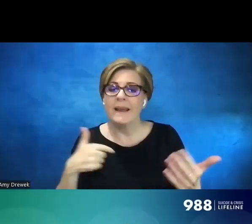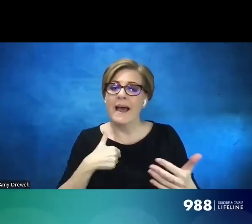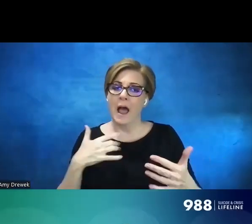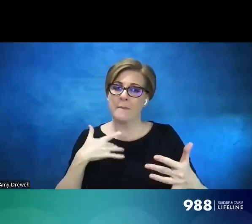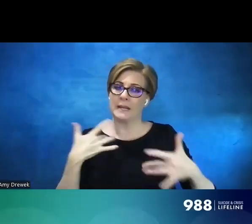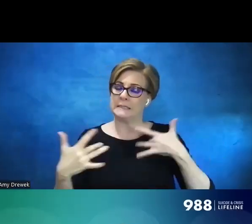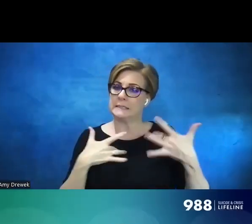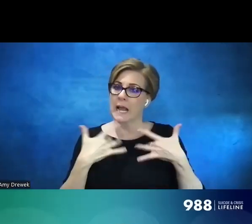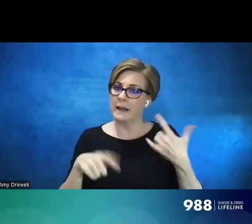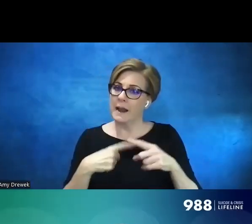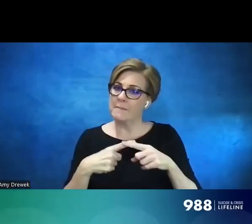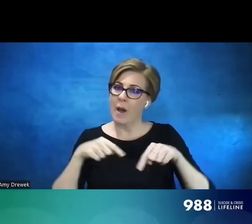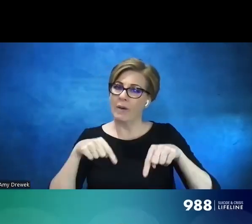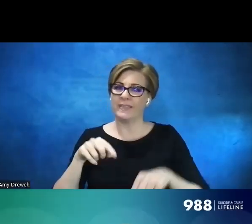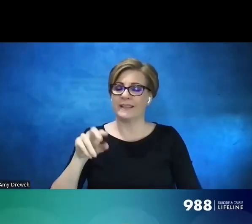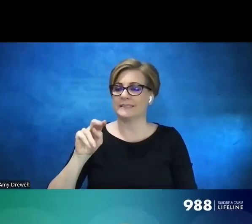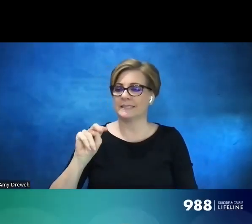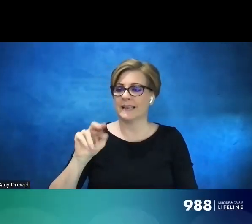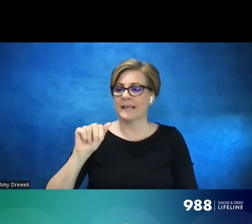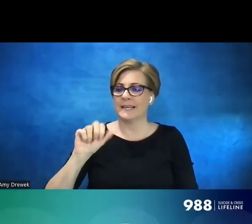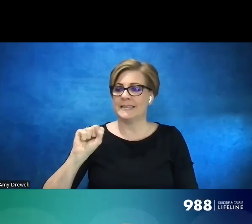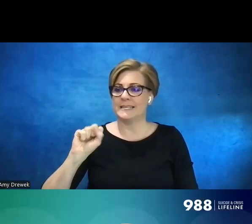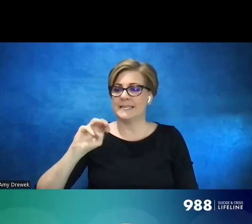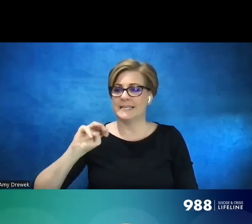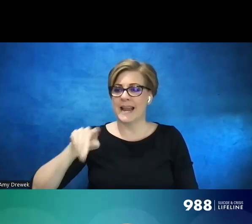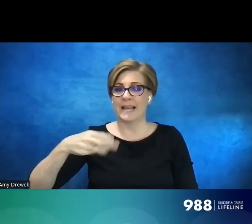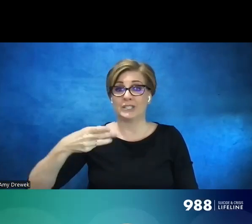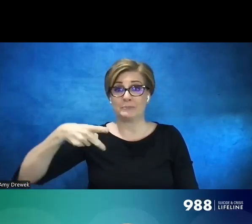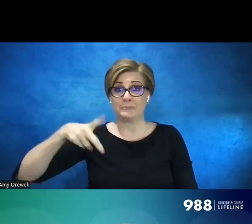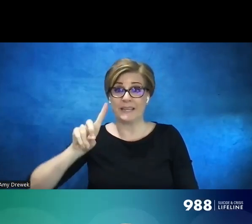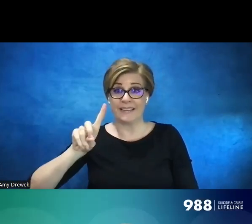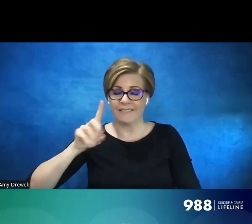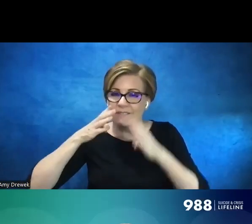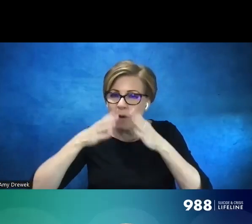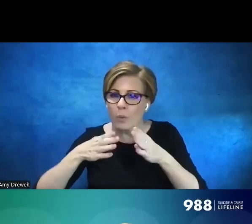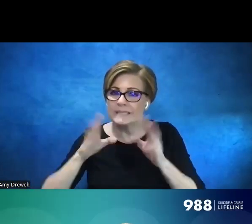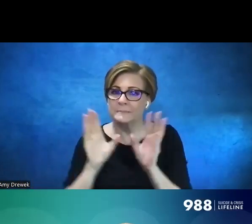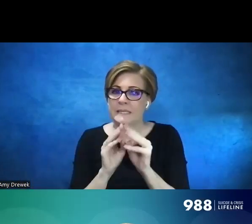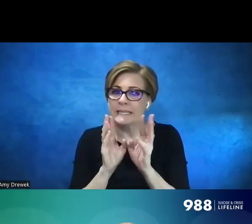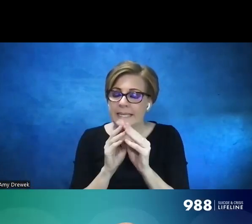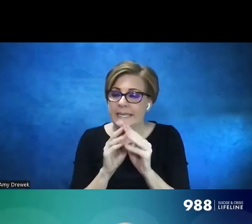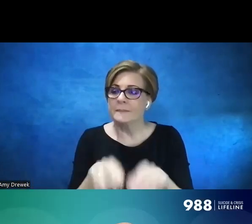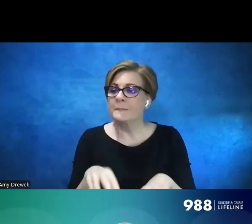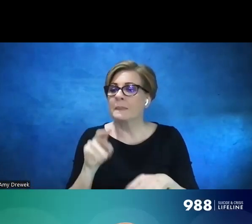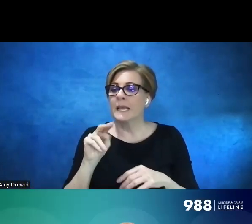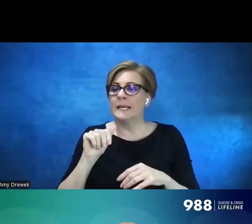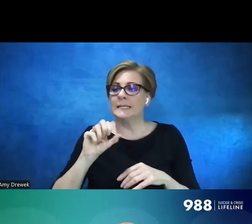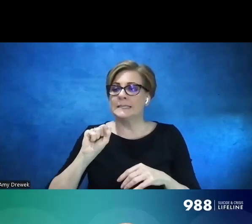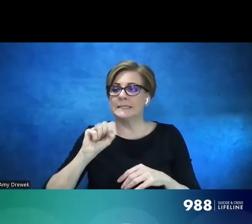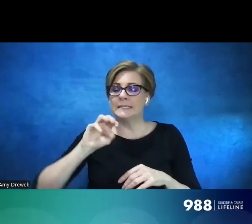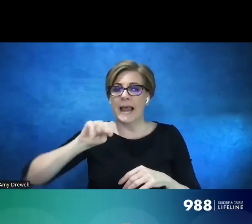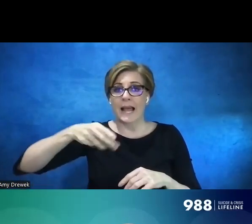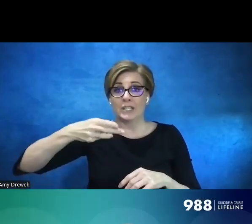this NASHPD focused meeting. NASHPD has just tremendous